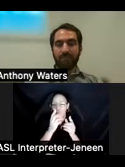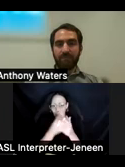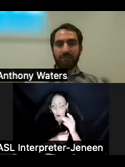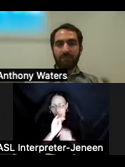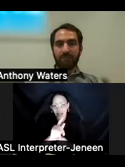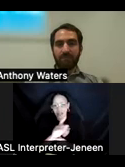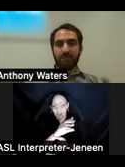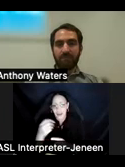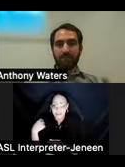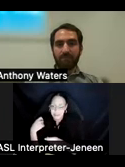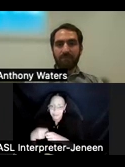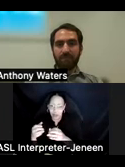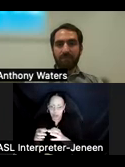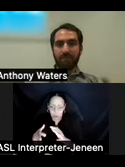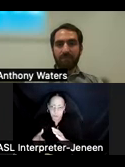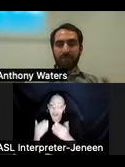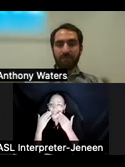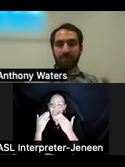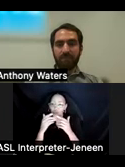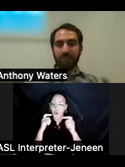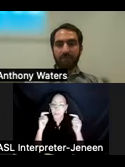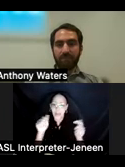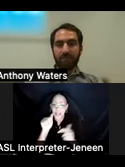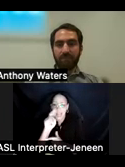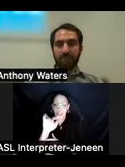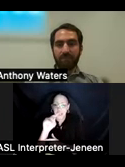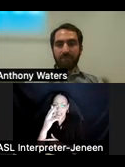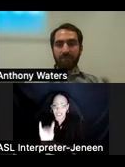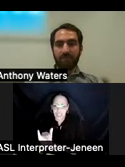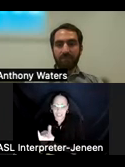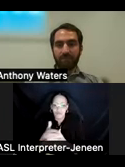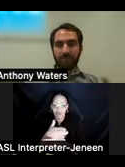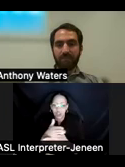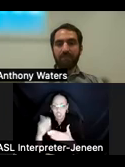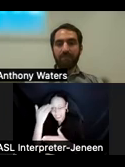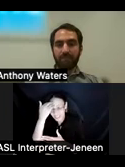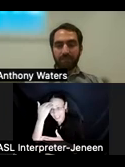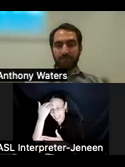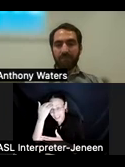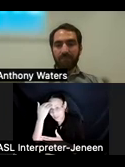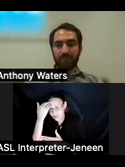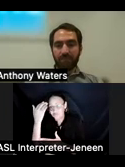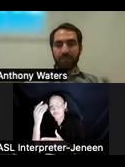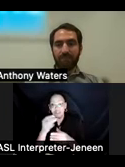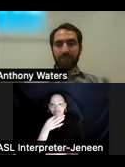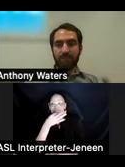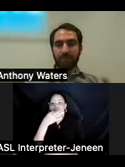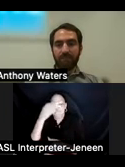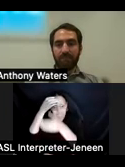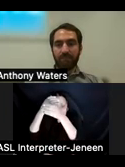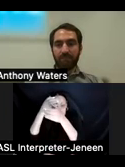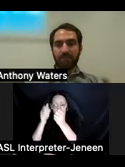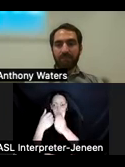and Spanish. Thank you so much, Anthony, for sharing your knowledge and expertise with us.